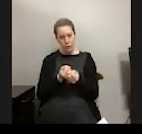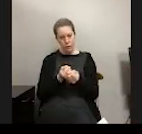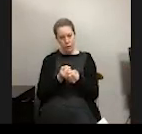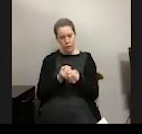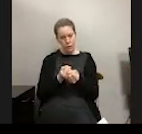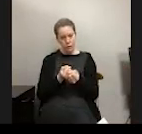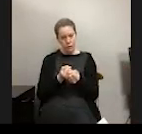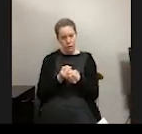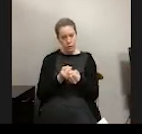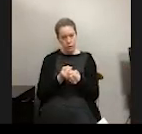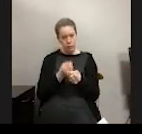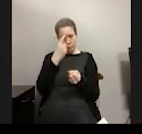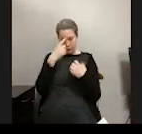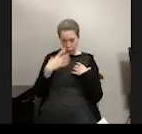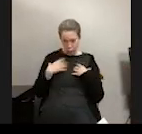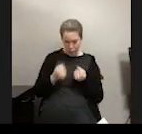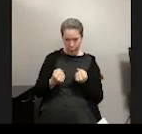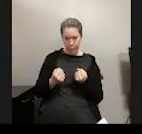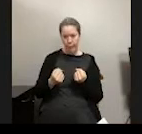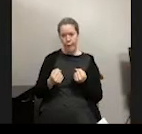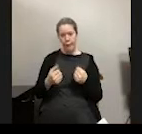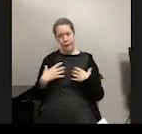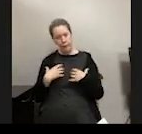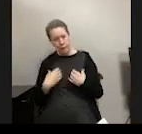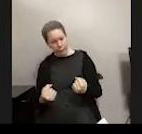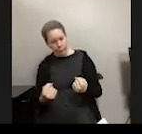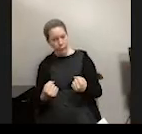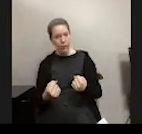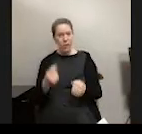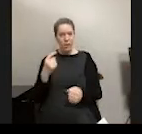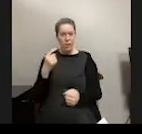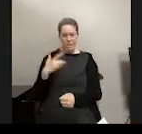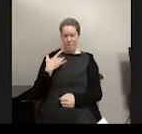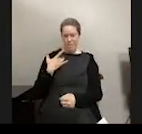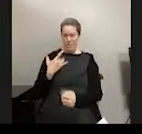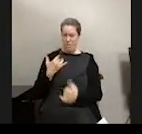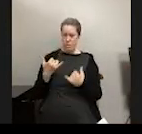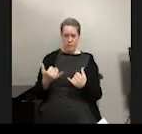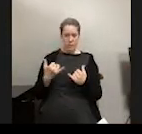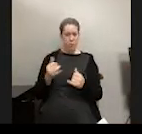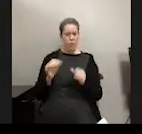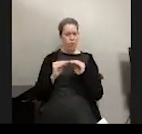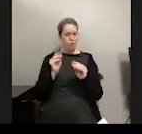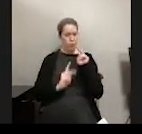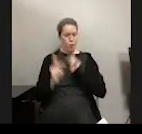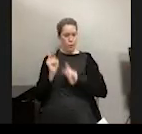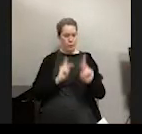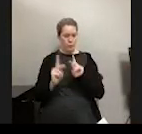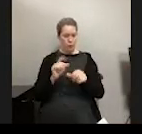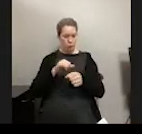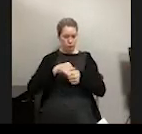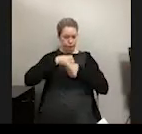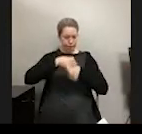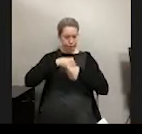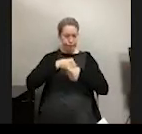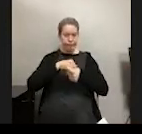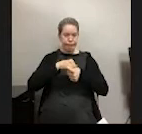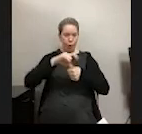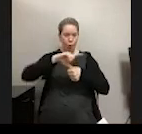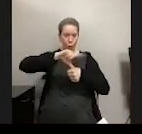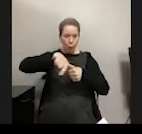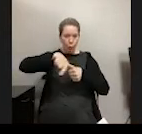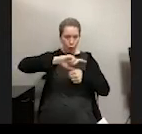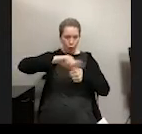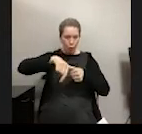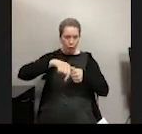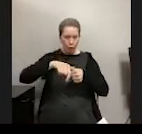I think probably a lot of us spending more time in our neighborhoods over the last year have realized that it'd be nice to have more green space, it'd be